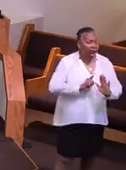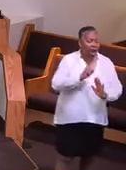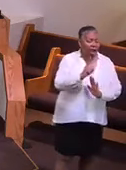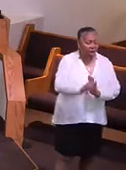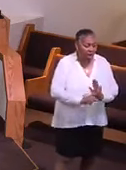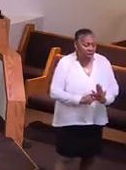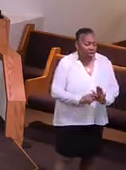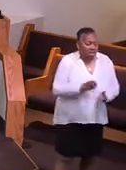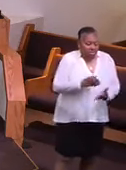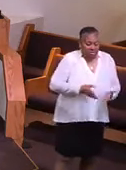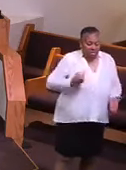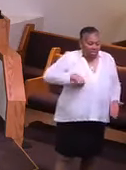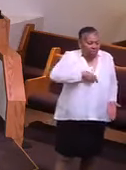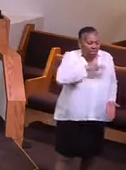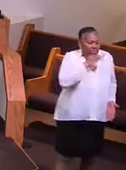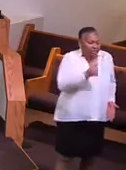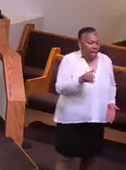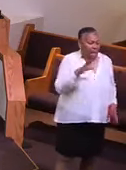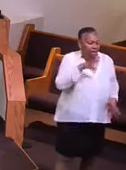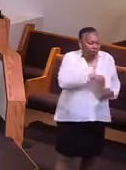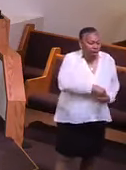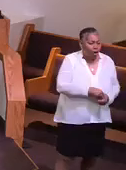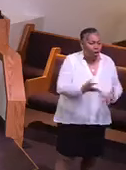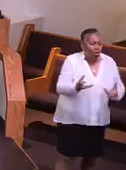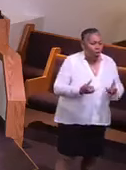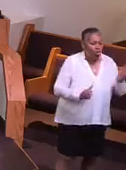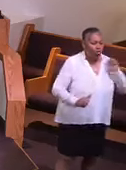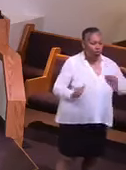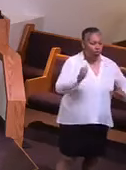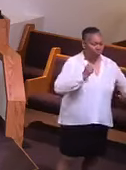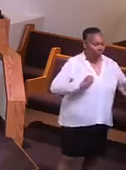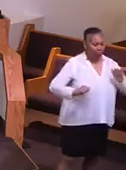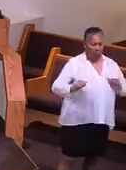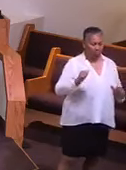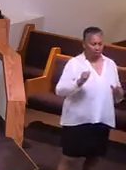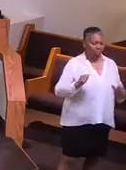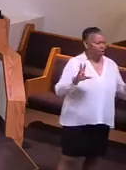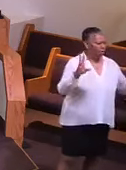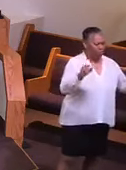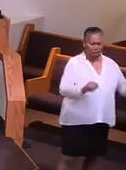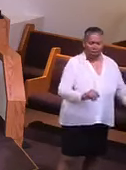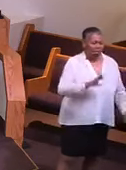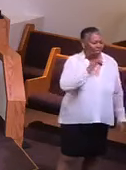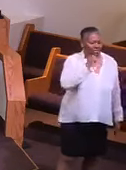not directly involved in the perform. I don't think that's the menu for that.